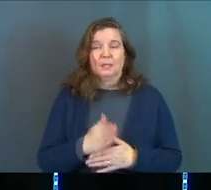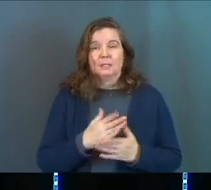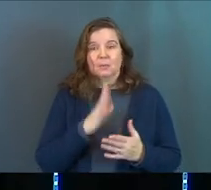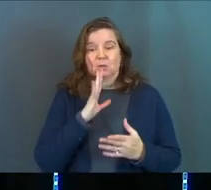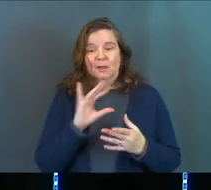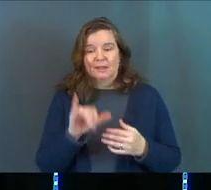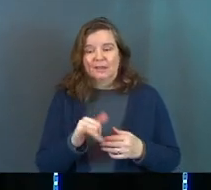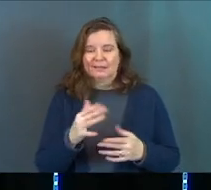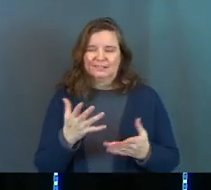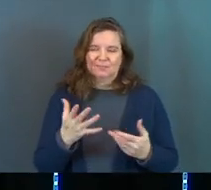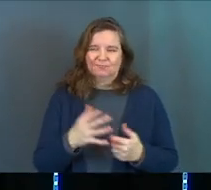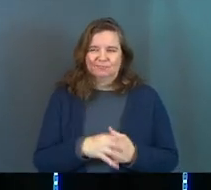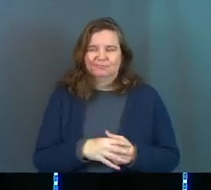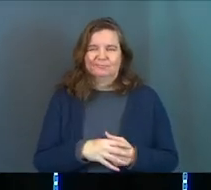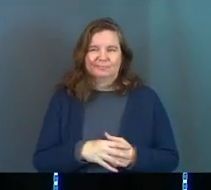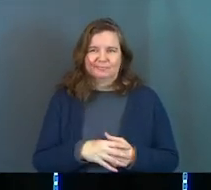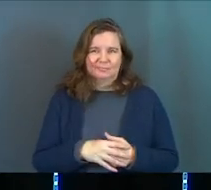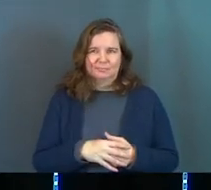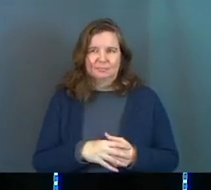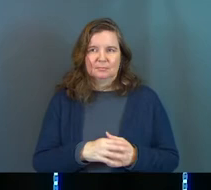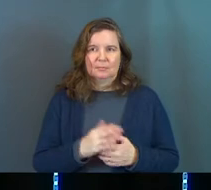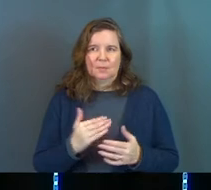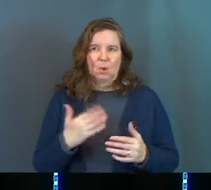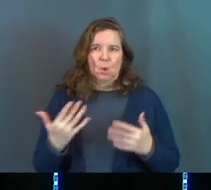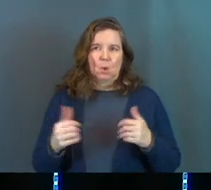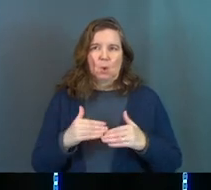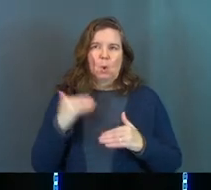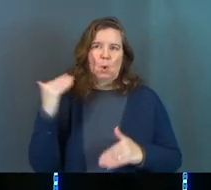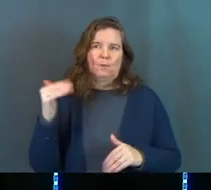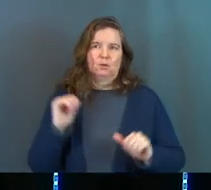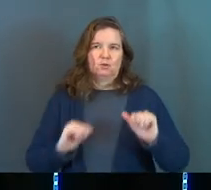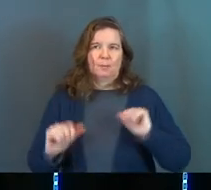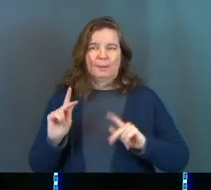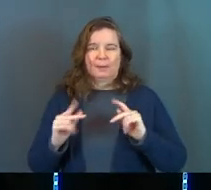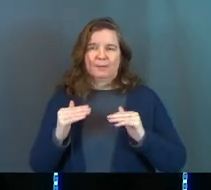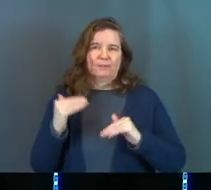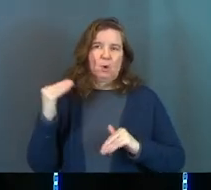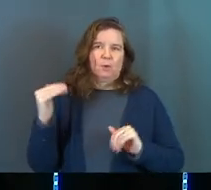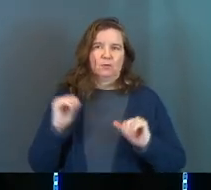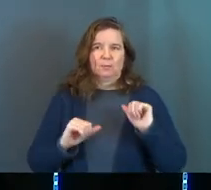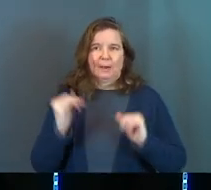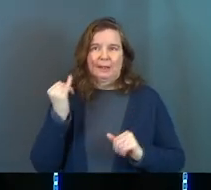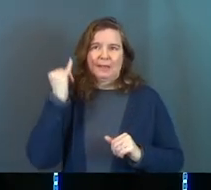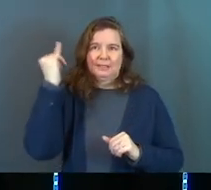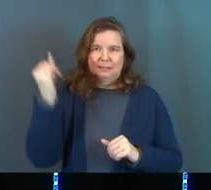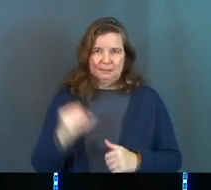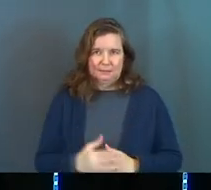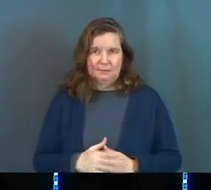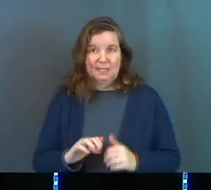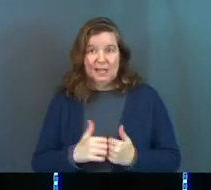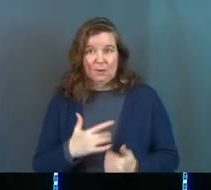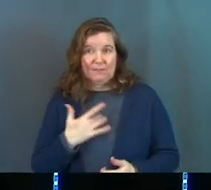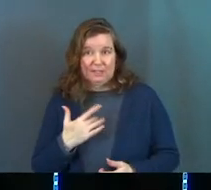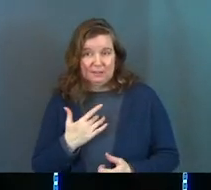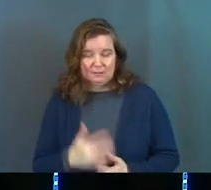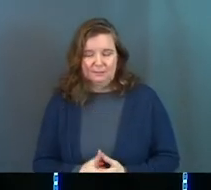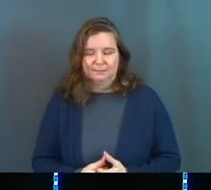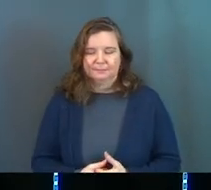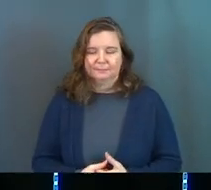somebody talks like that, it's just, you know what? Overdramatic people having overdramatic ideas is kind of how it